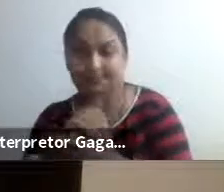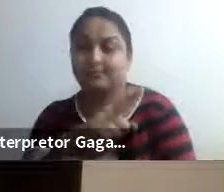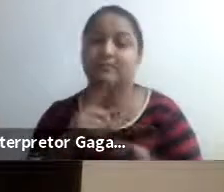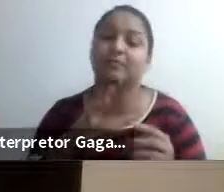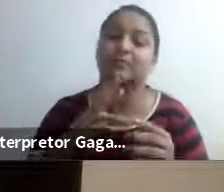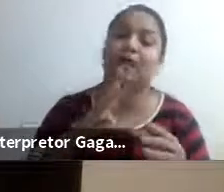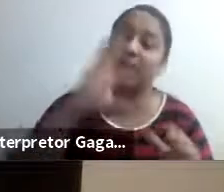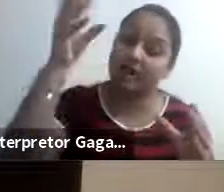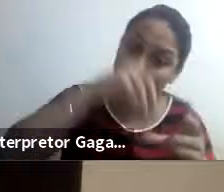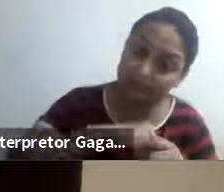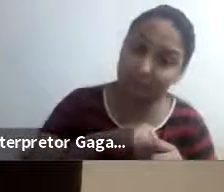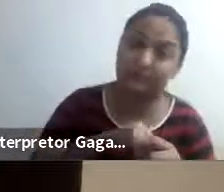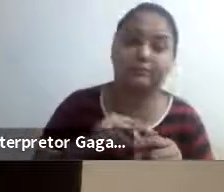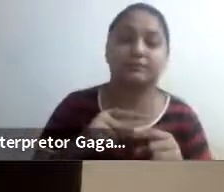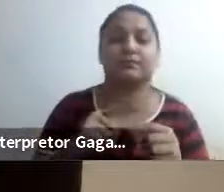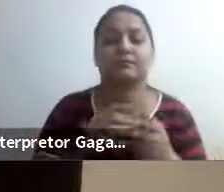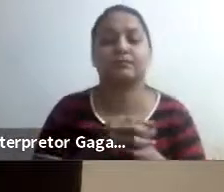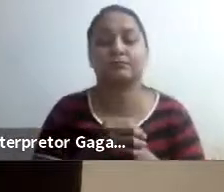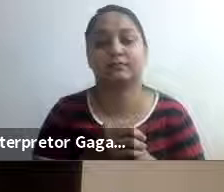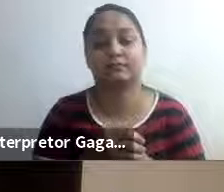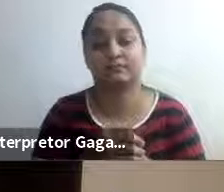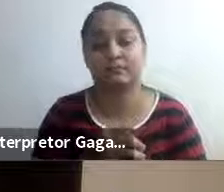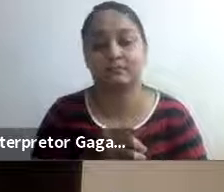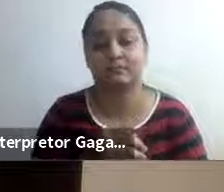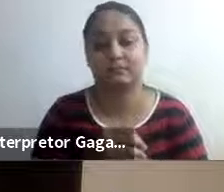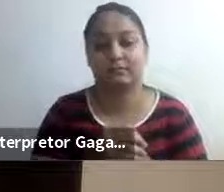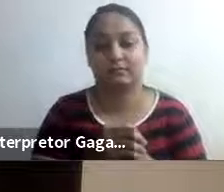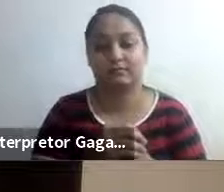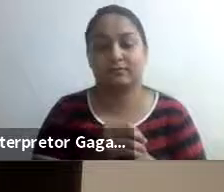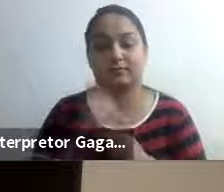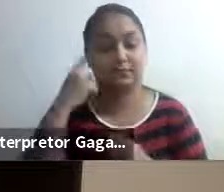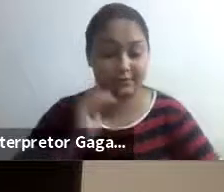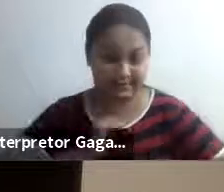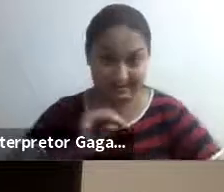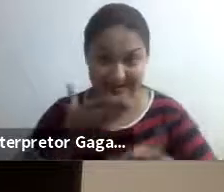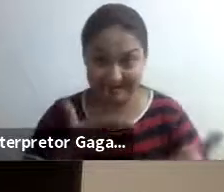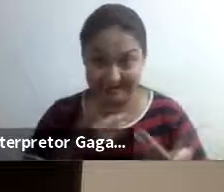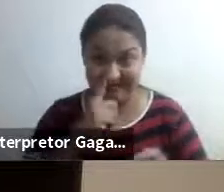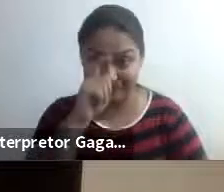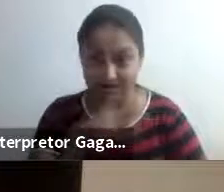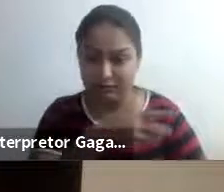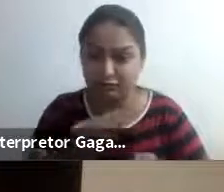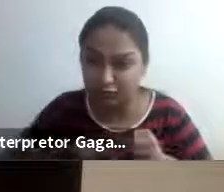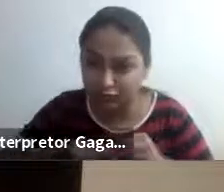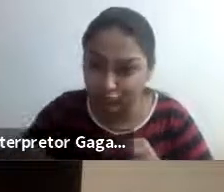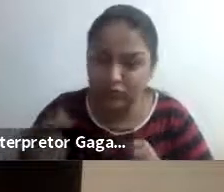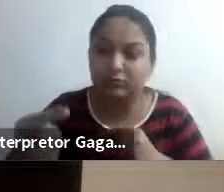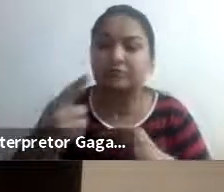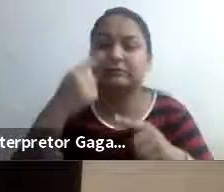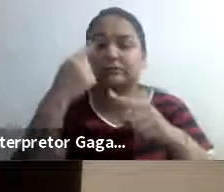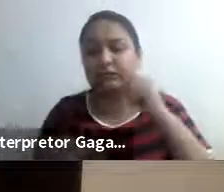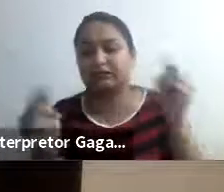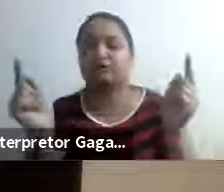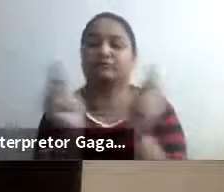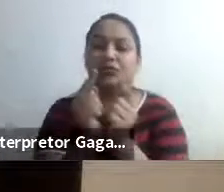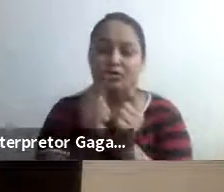they also show a sort of whimsical longing for that childhood that was very soon to be cut short. By the